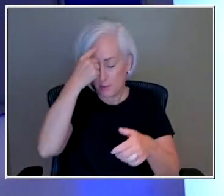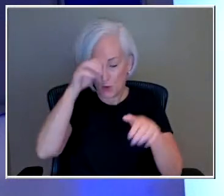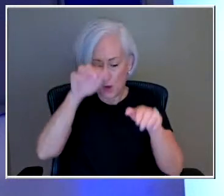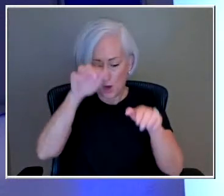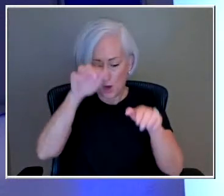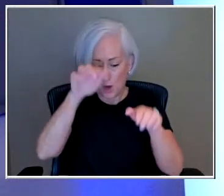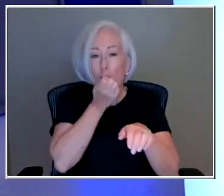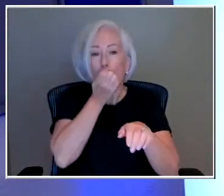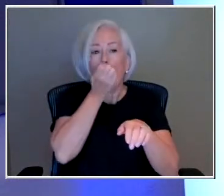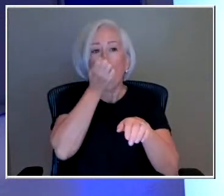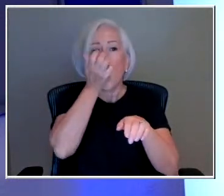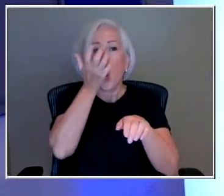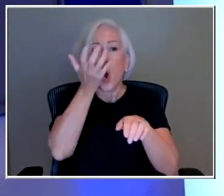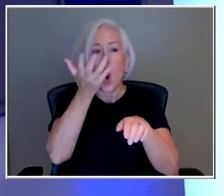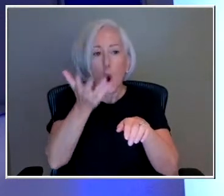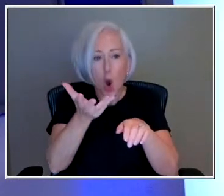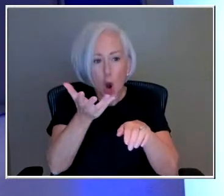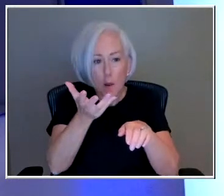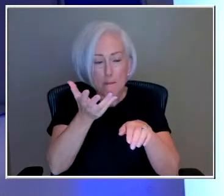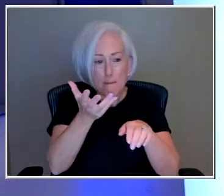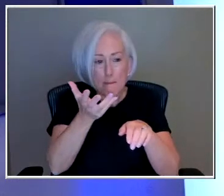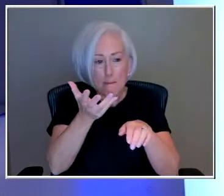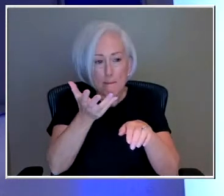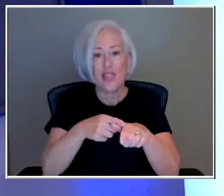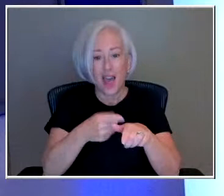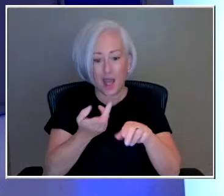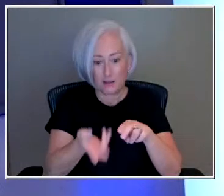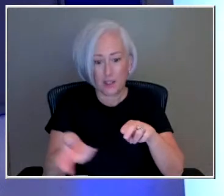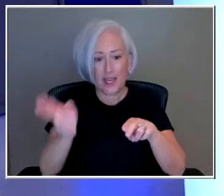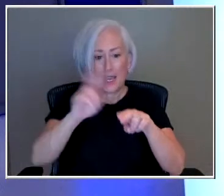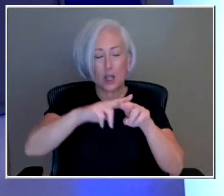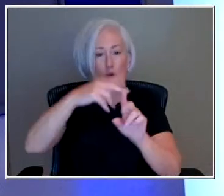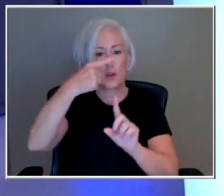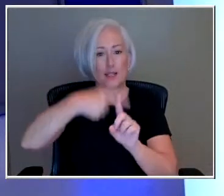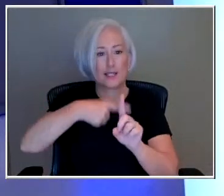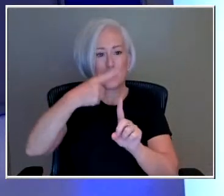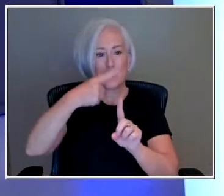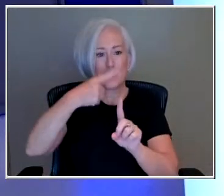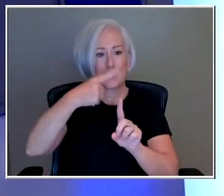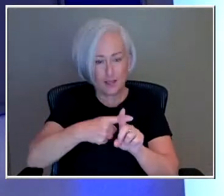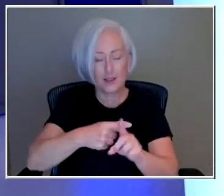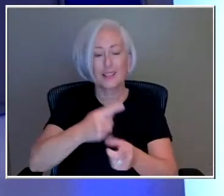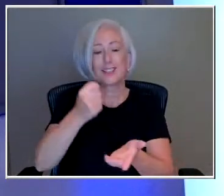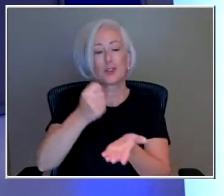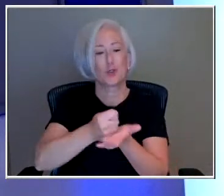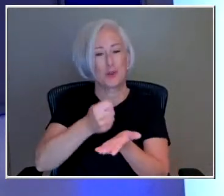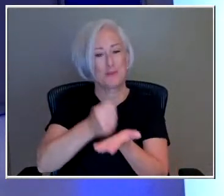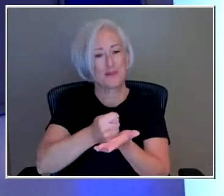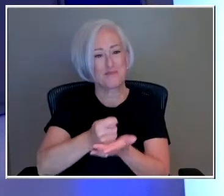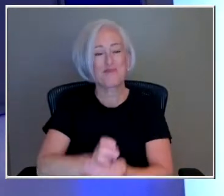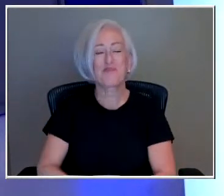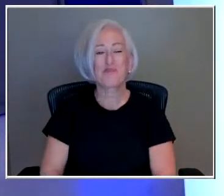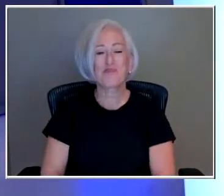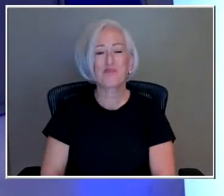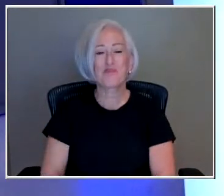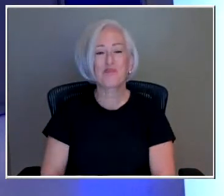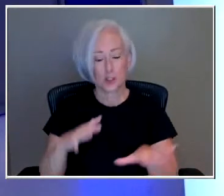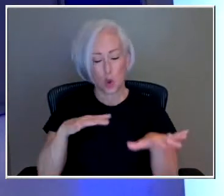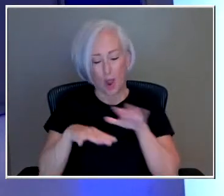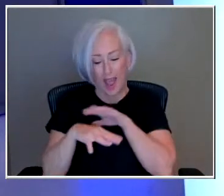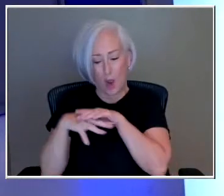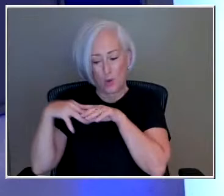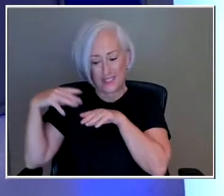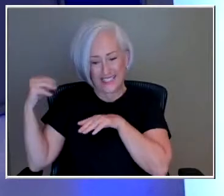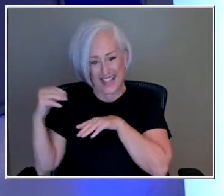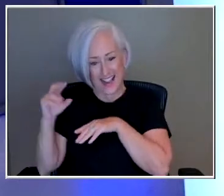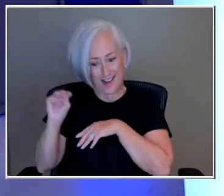that small focus spot, and that creates the treatment. So you and your team are huddled outside of the MRI room. What's happening here?